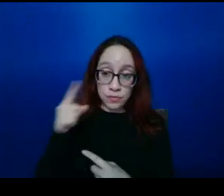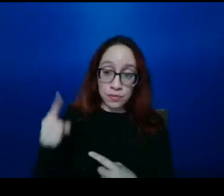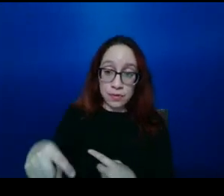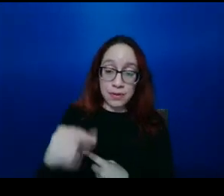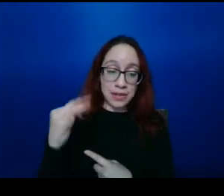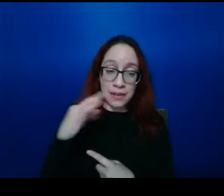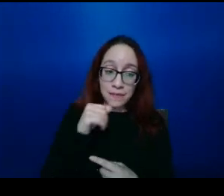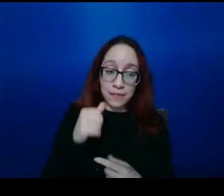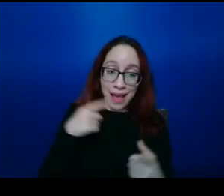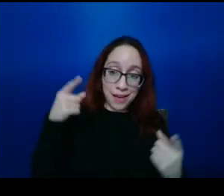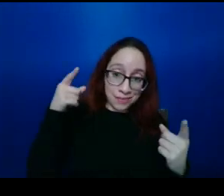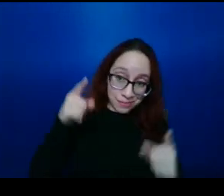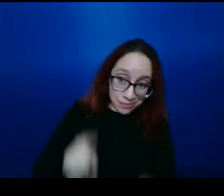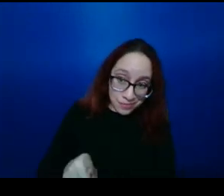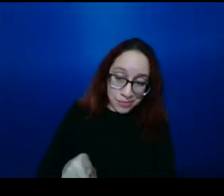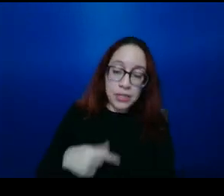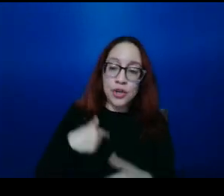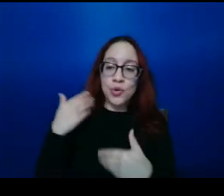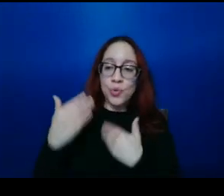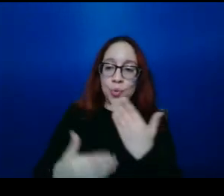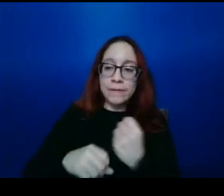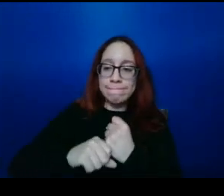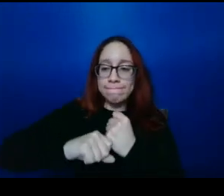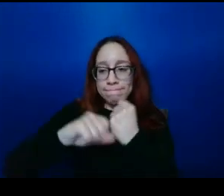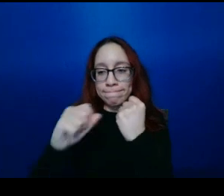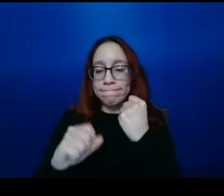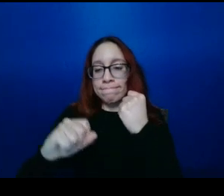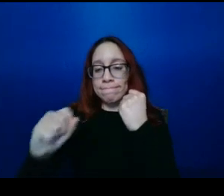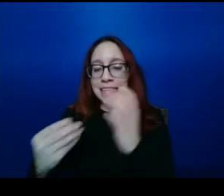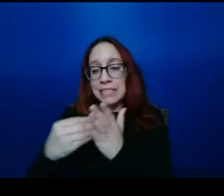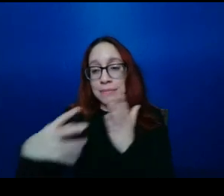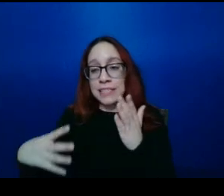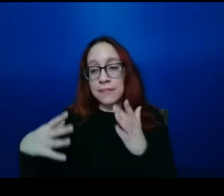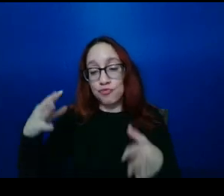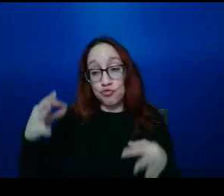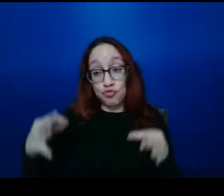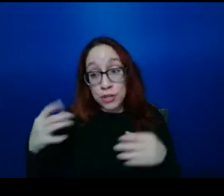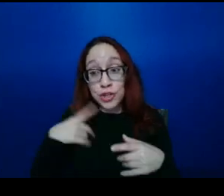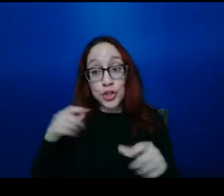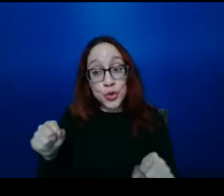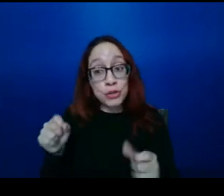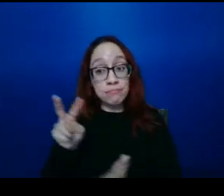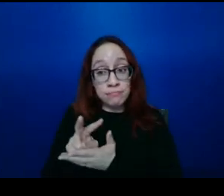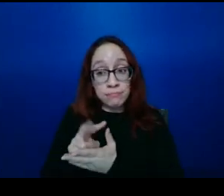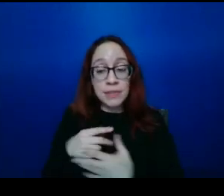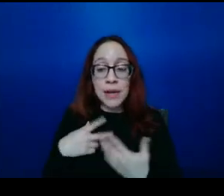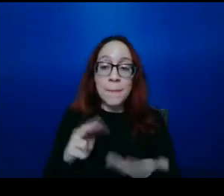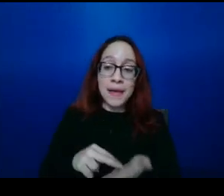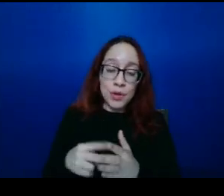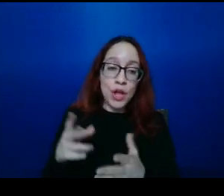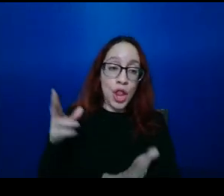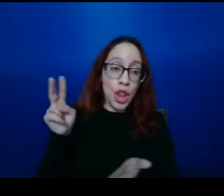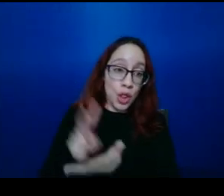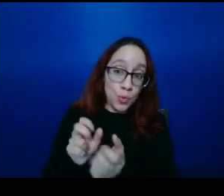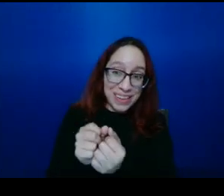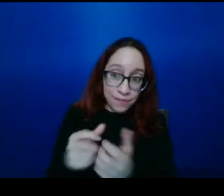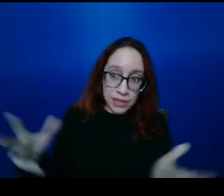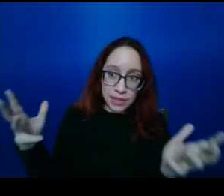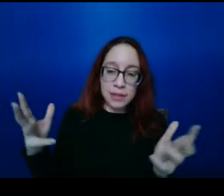not settle this, is to go through a very lengthy, expensive trial, which you could lose, which means you would then lose